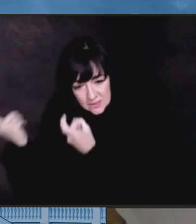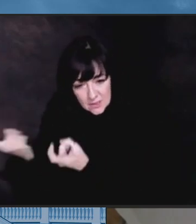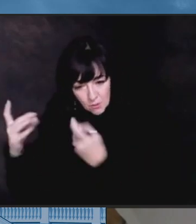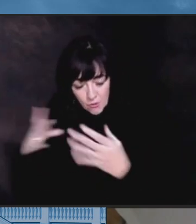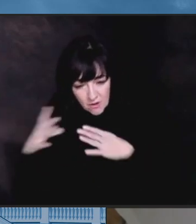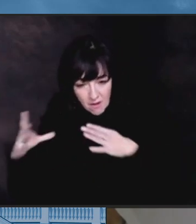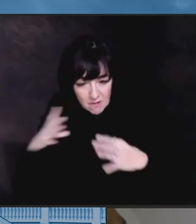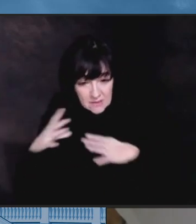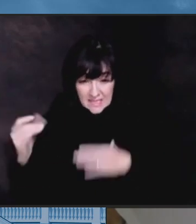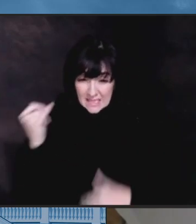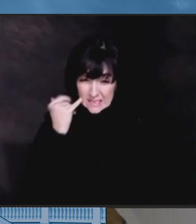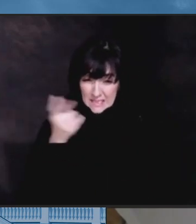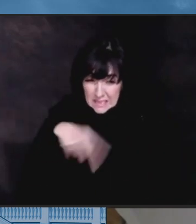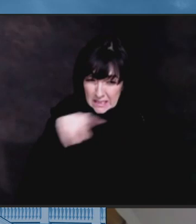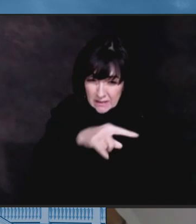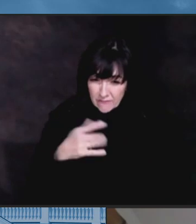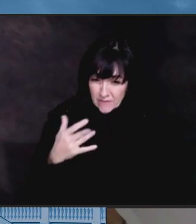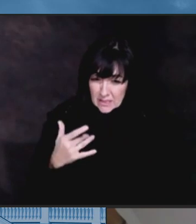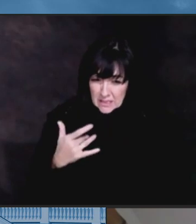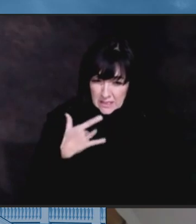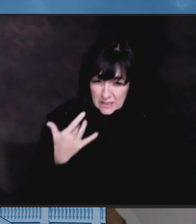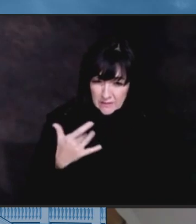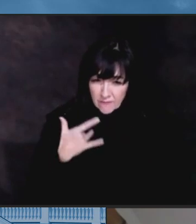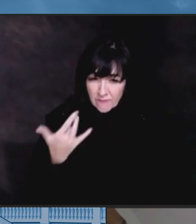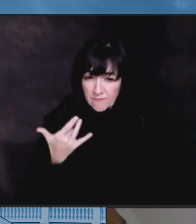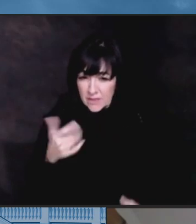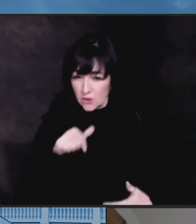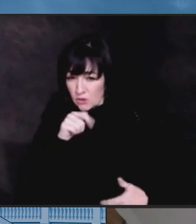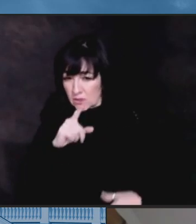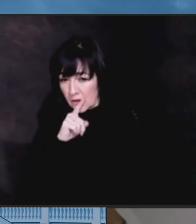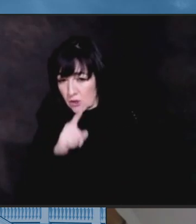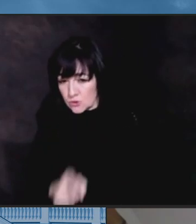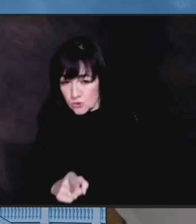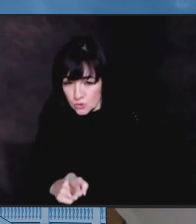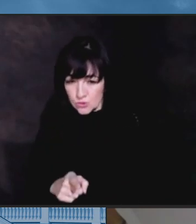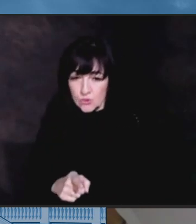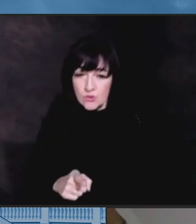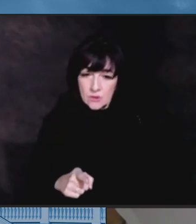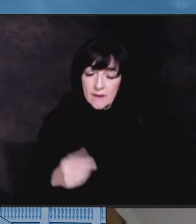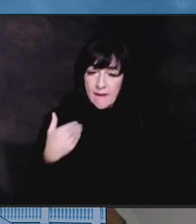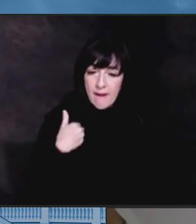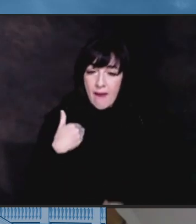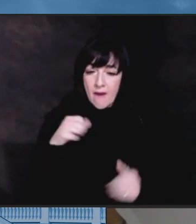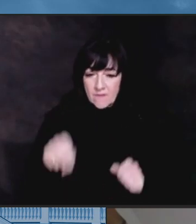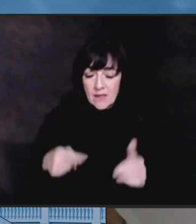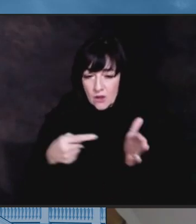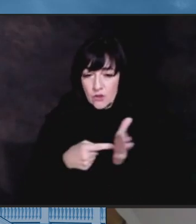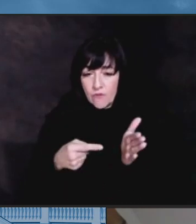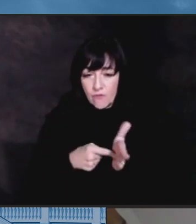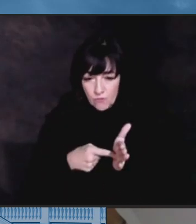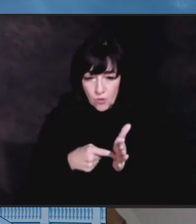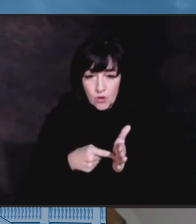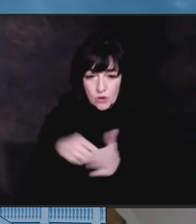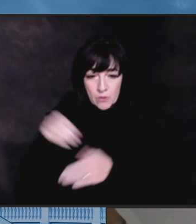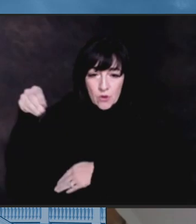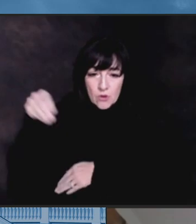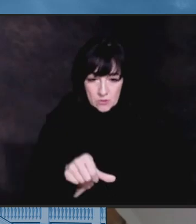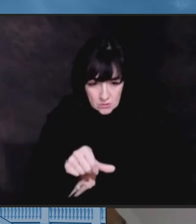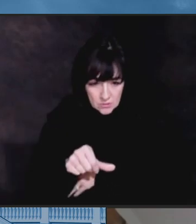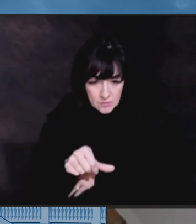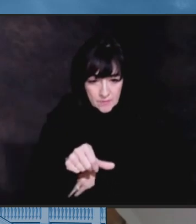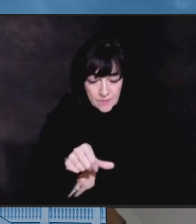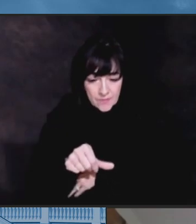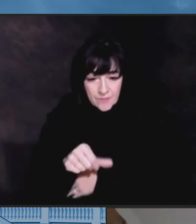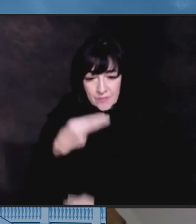COVID-19, we have affordable replacement coverages available through December the 15th. Get covered at